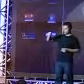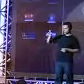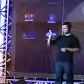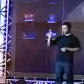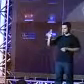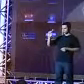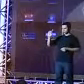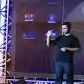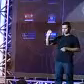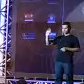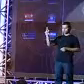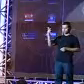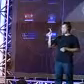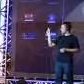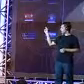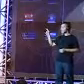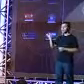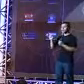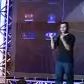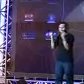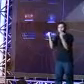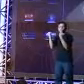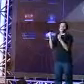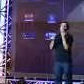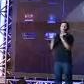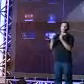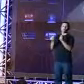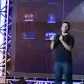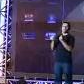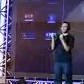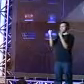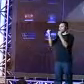corporations? Well,